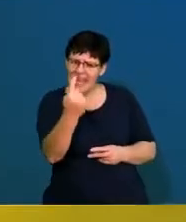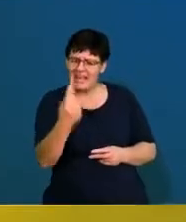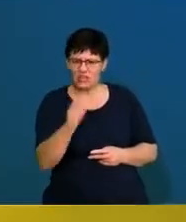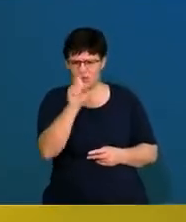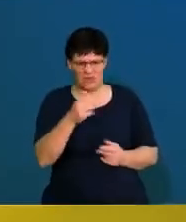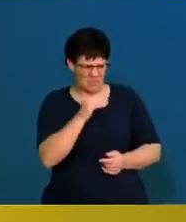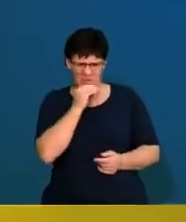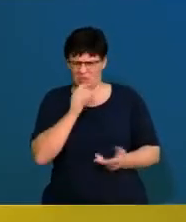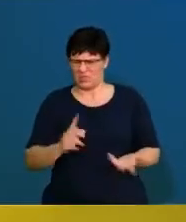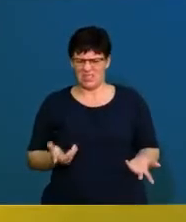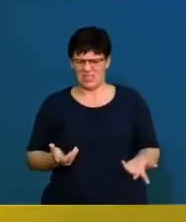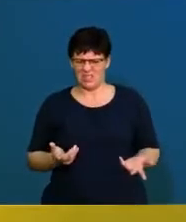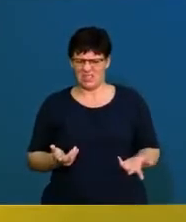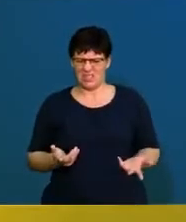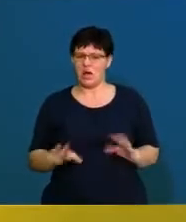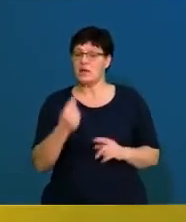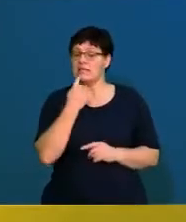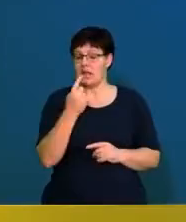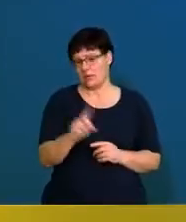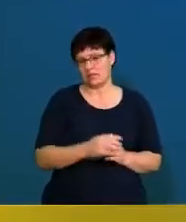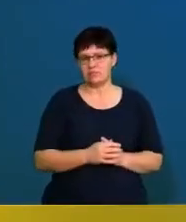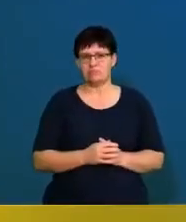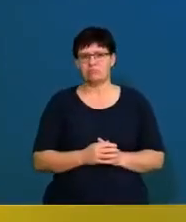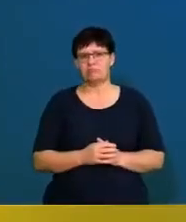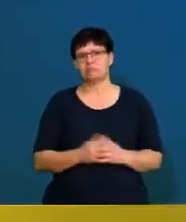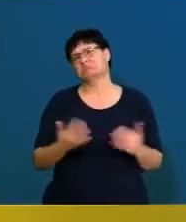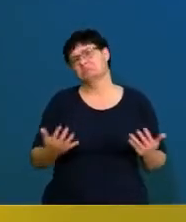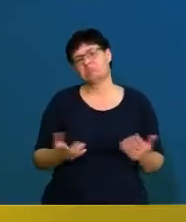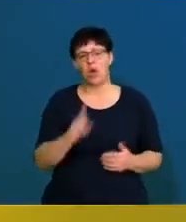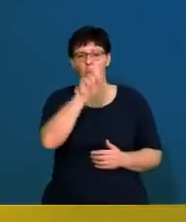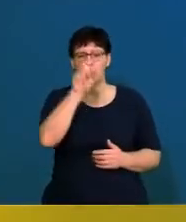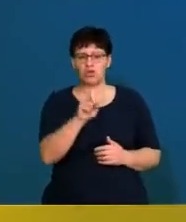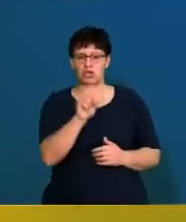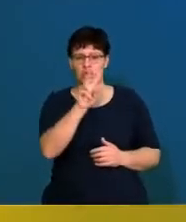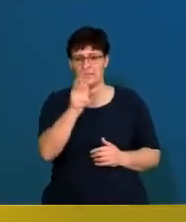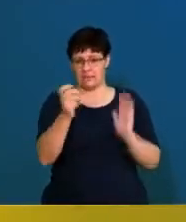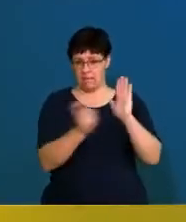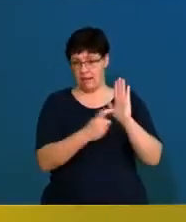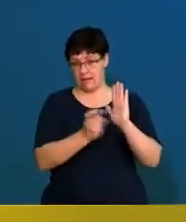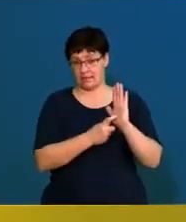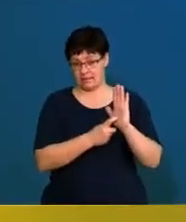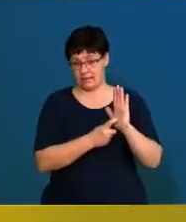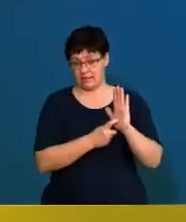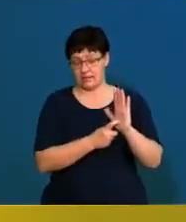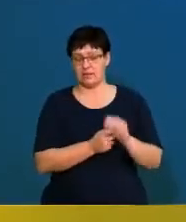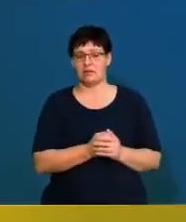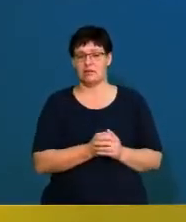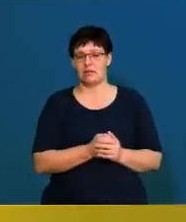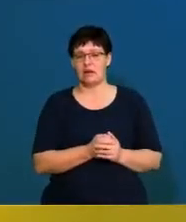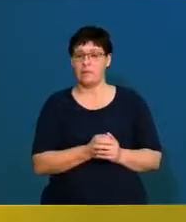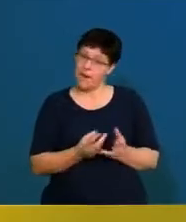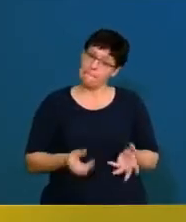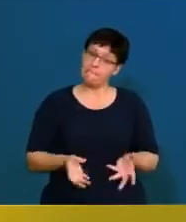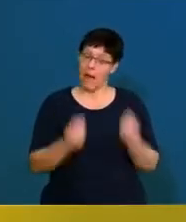do you mean? Let's break it down. We are saying that, let's say a question, for argument's sake, is 20 marks, okay? Now, you cannot obtain